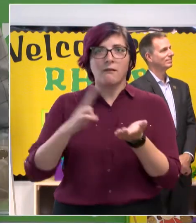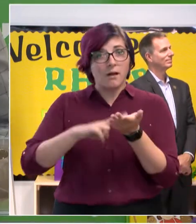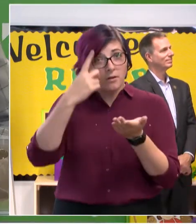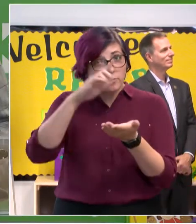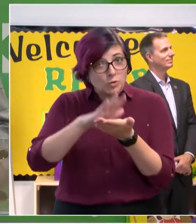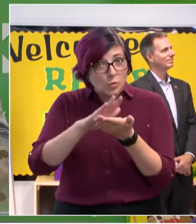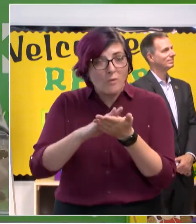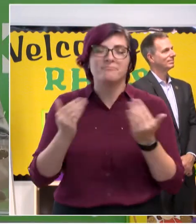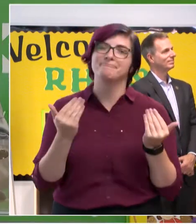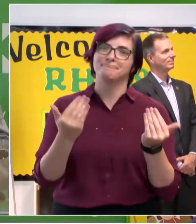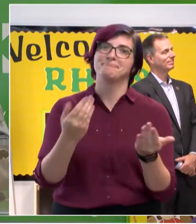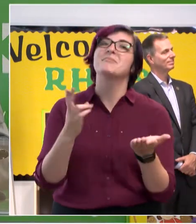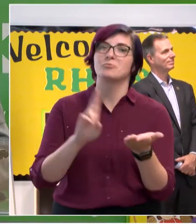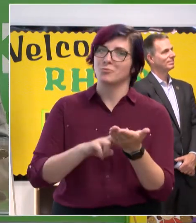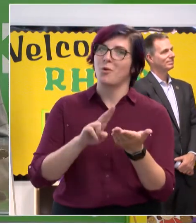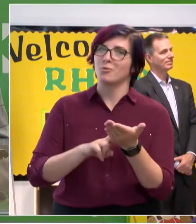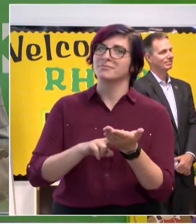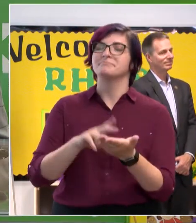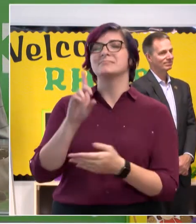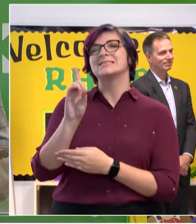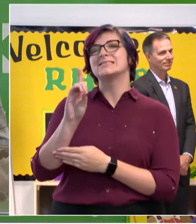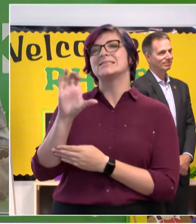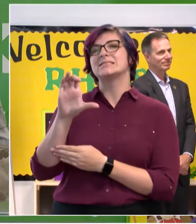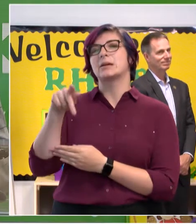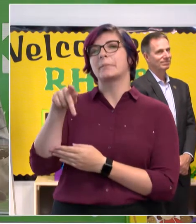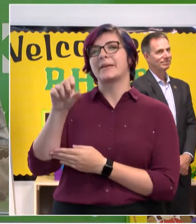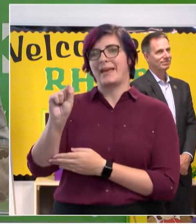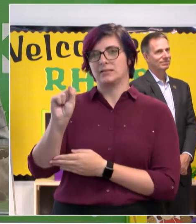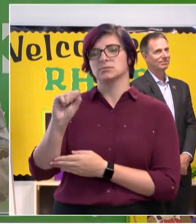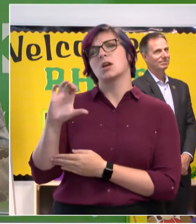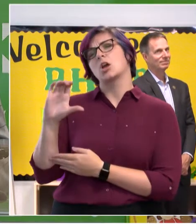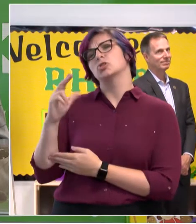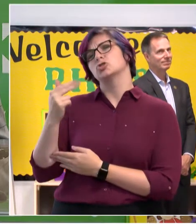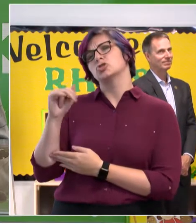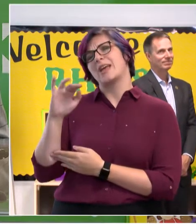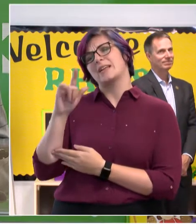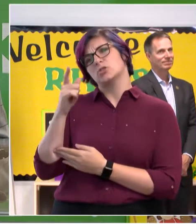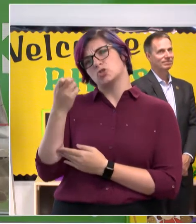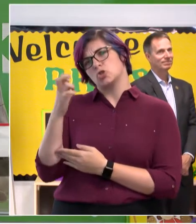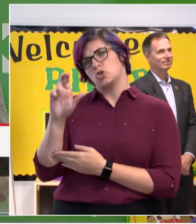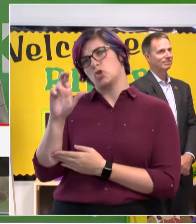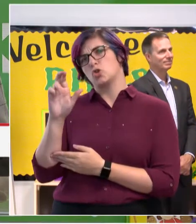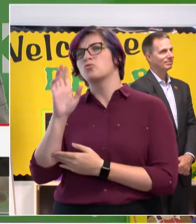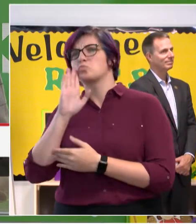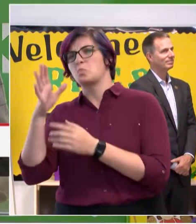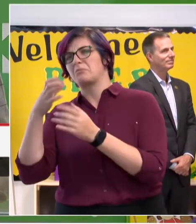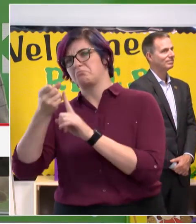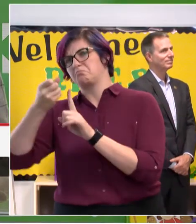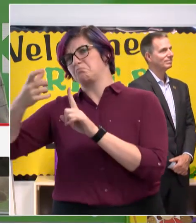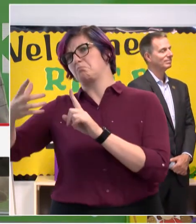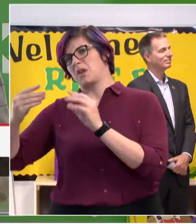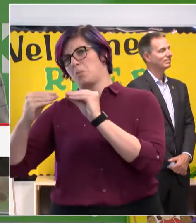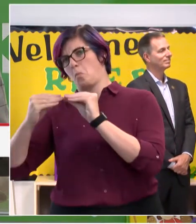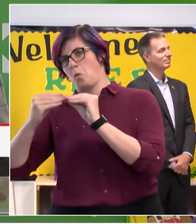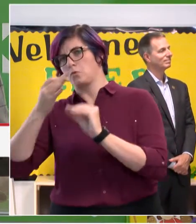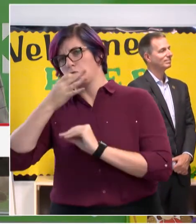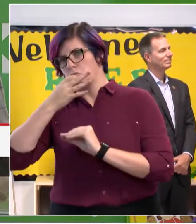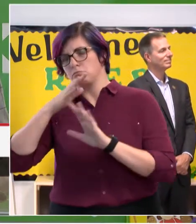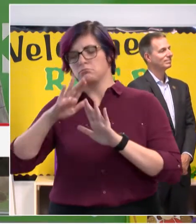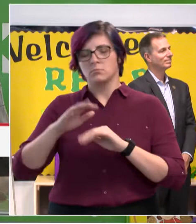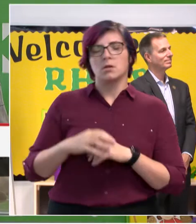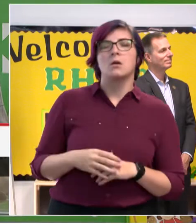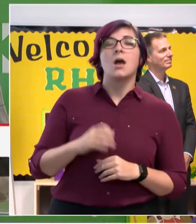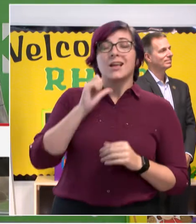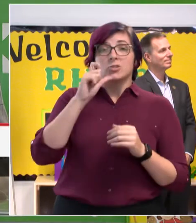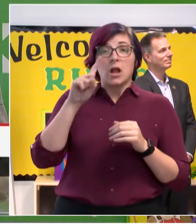now at a DCPS school, and the chancellor will talk about that in a little bit. So while we're not just focused